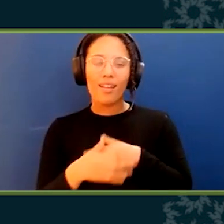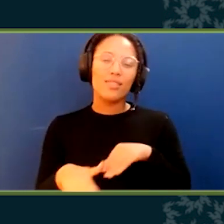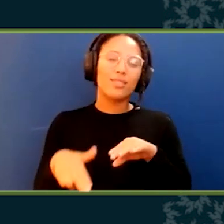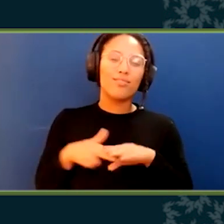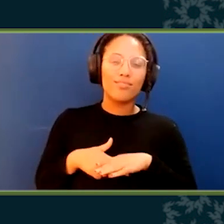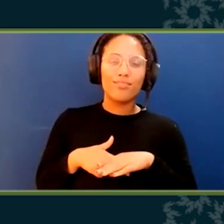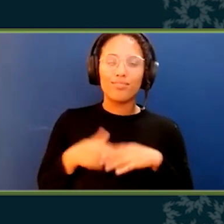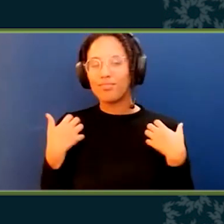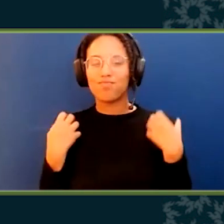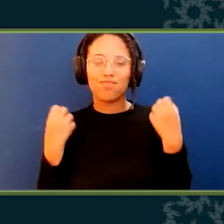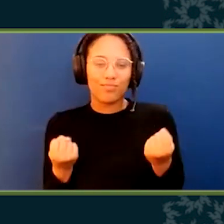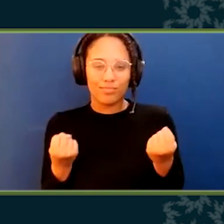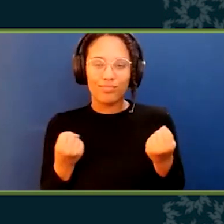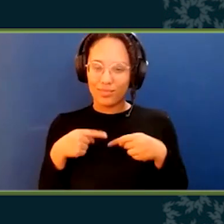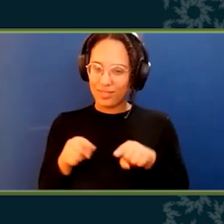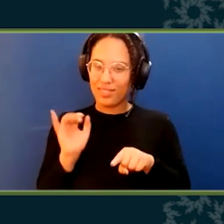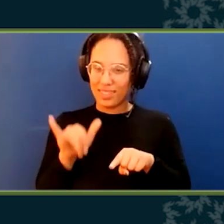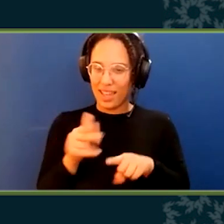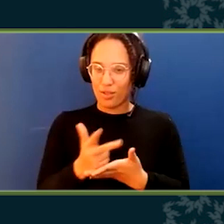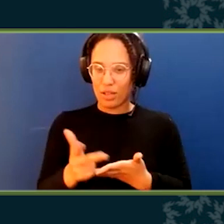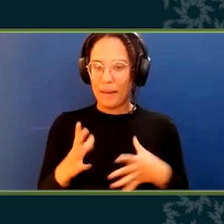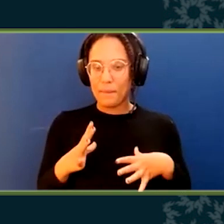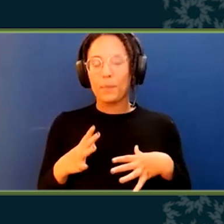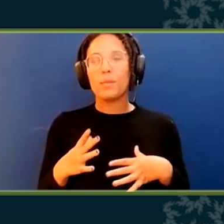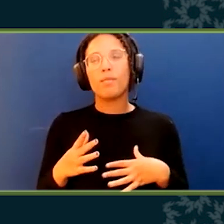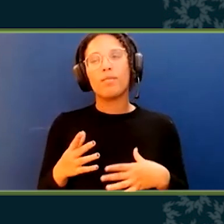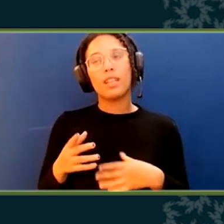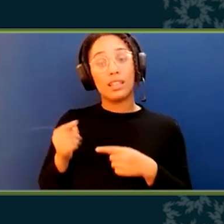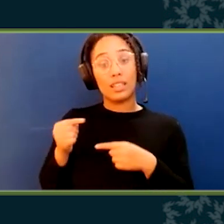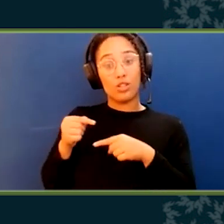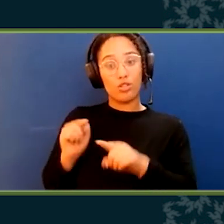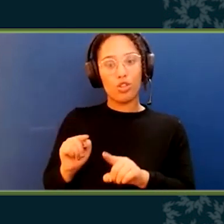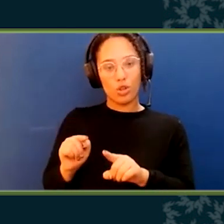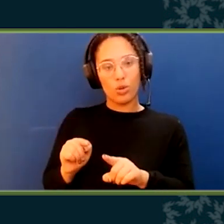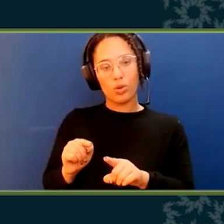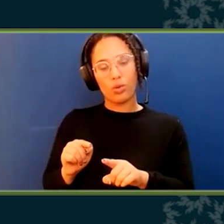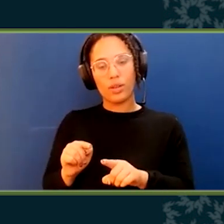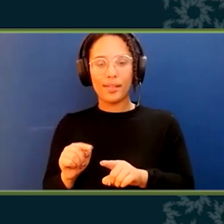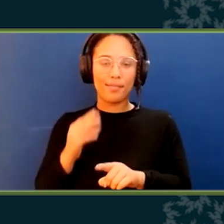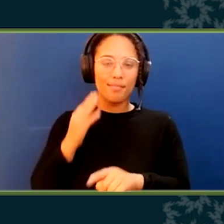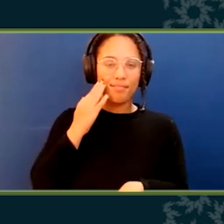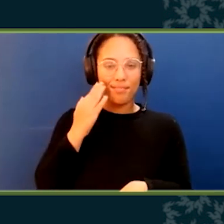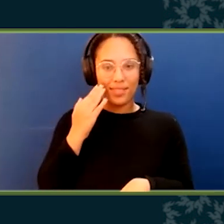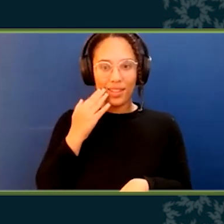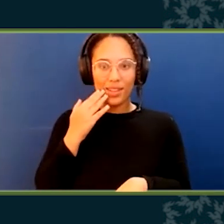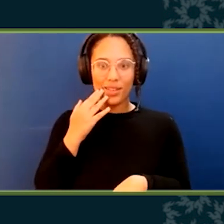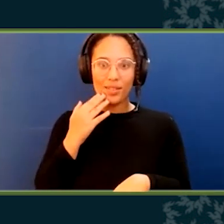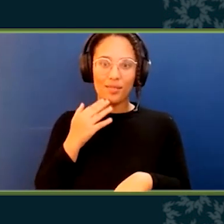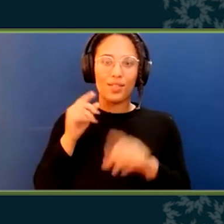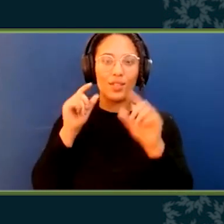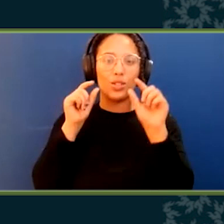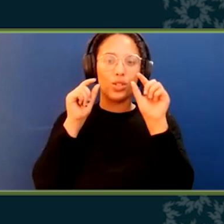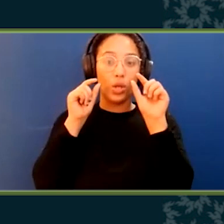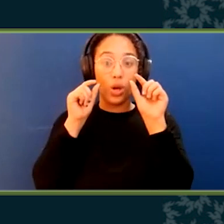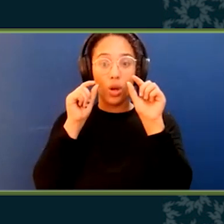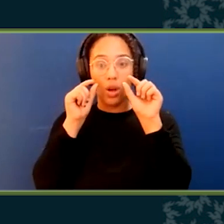rejuvenating. And I came to the realization in that, that state between asleep and awake that they call second